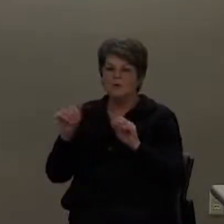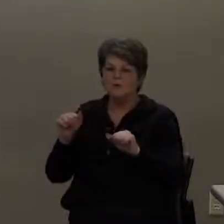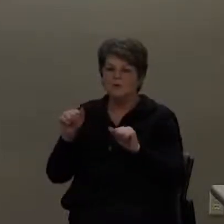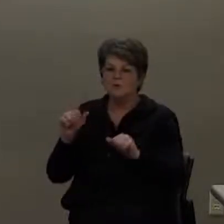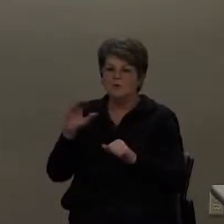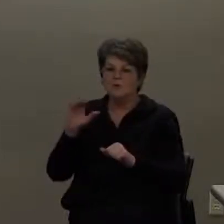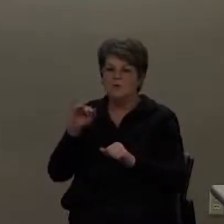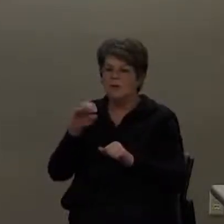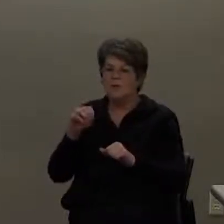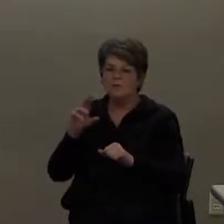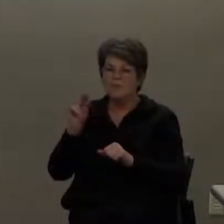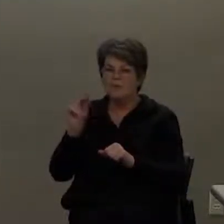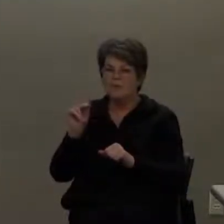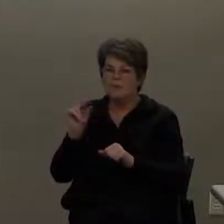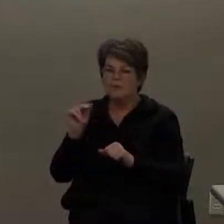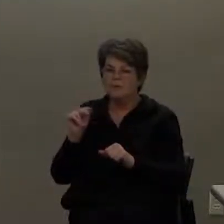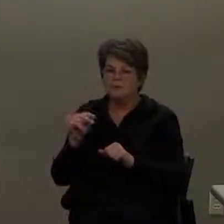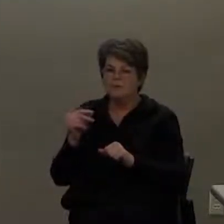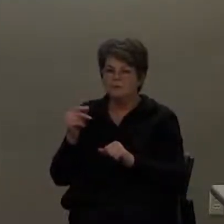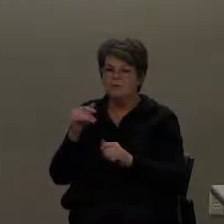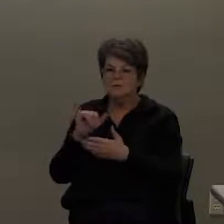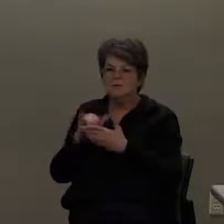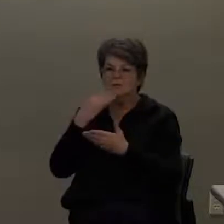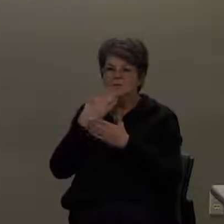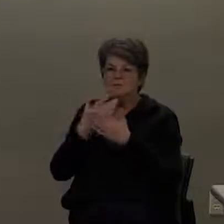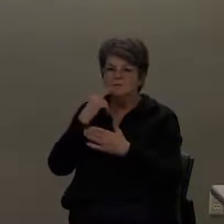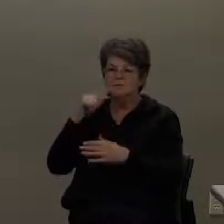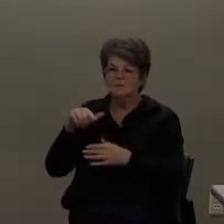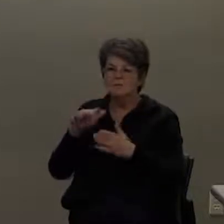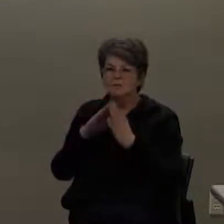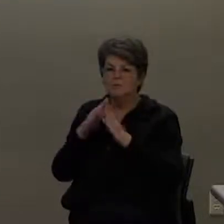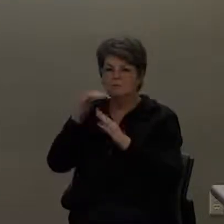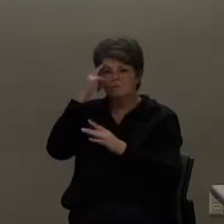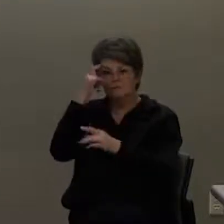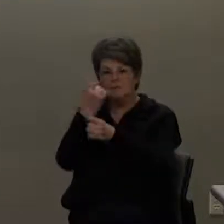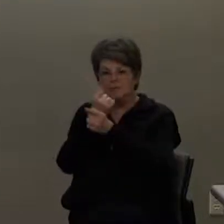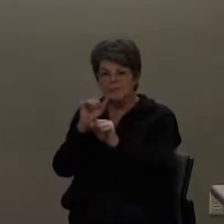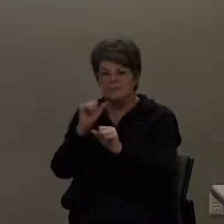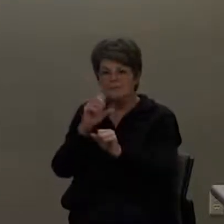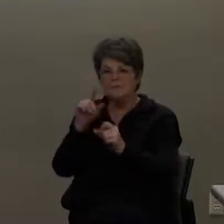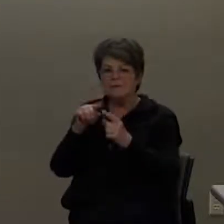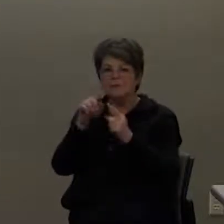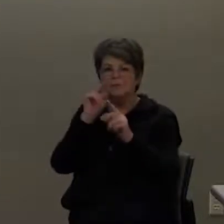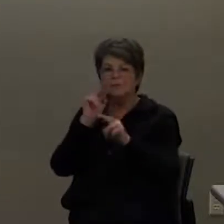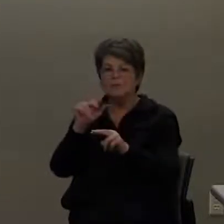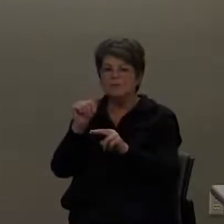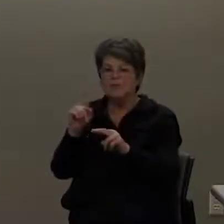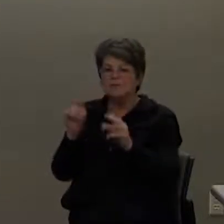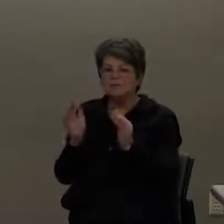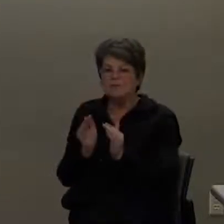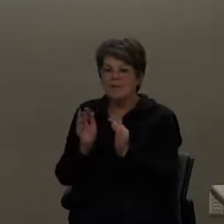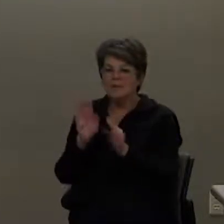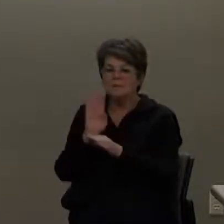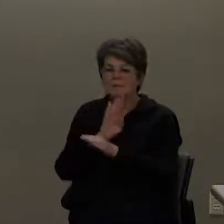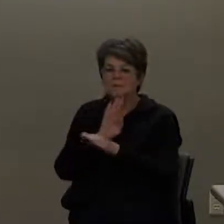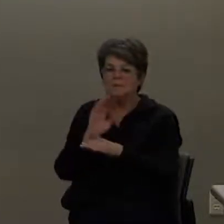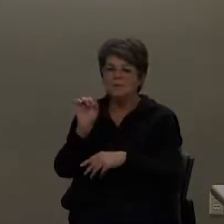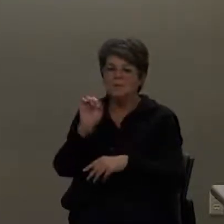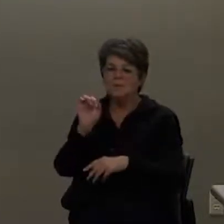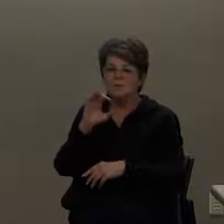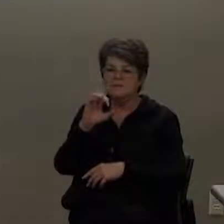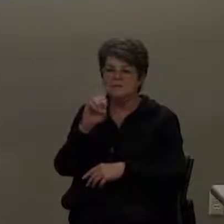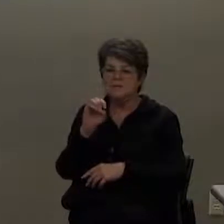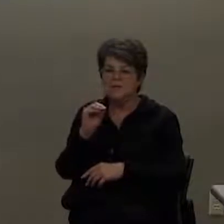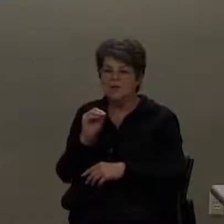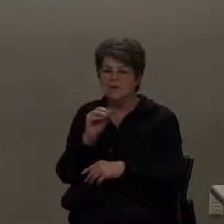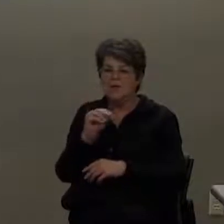crime. We're actually going the other way, which is a testament to this community, to its safety. And when you're looking at the small business where the CEO and